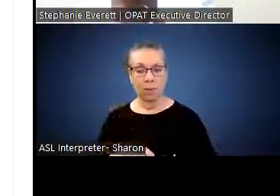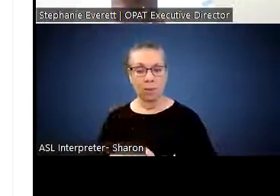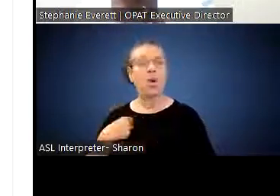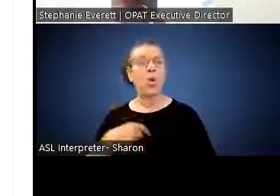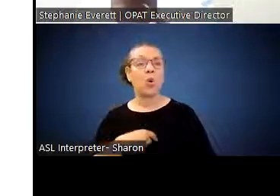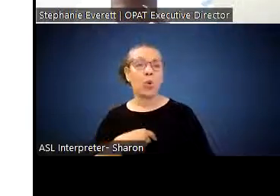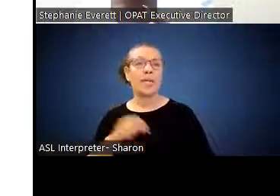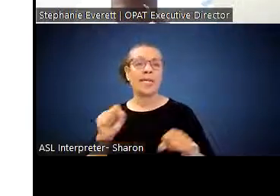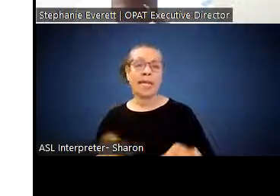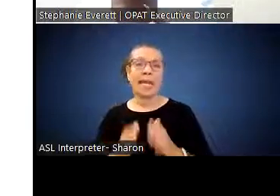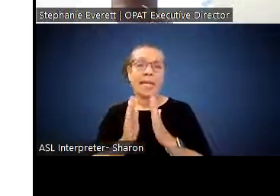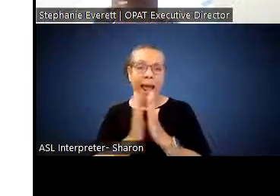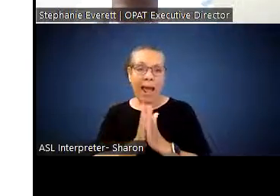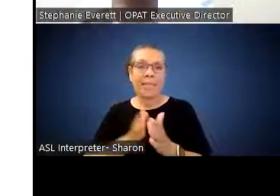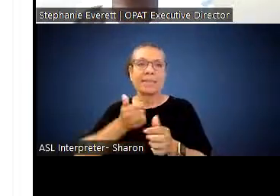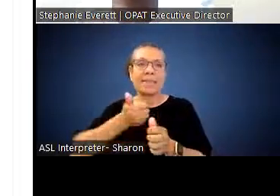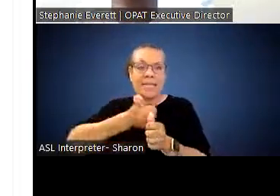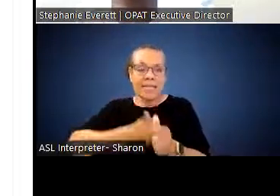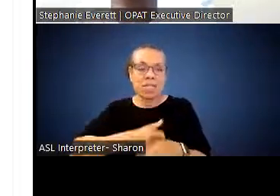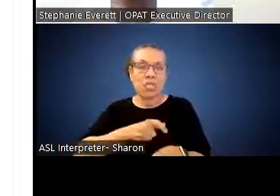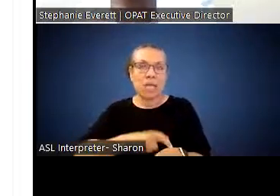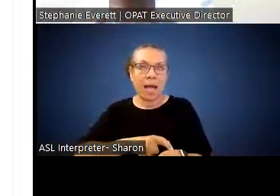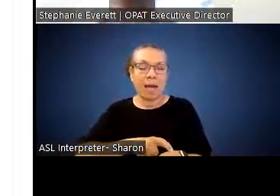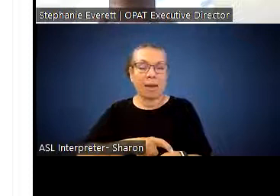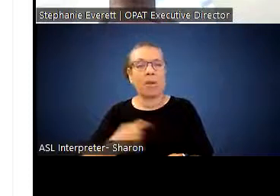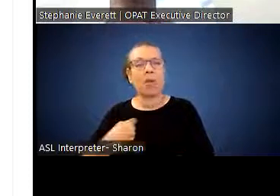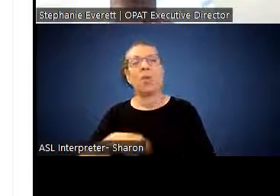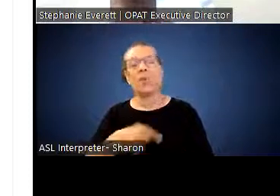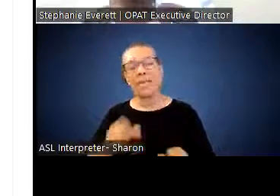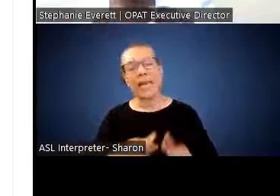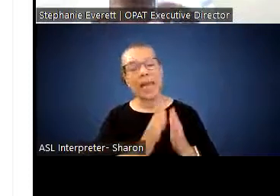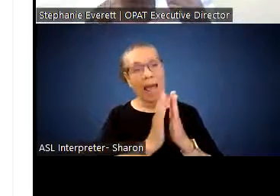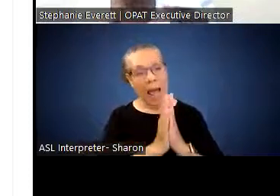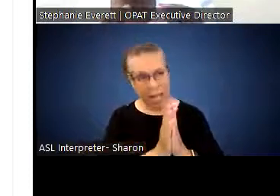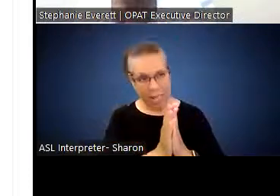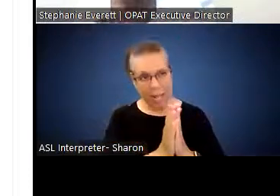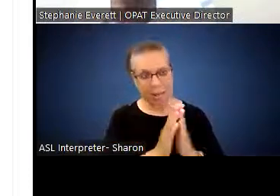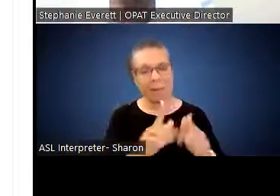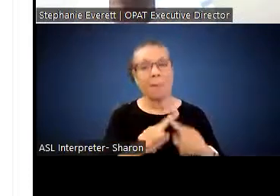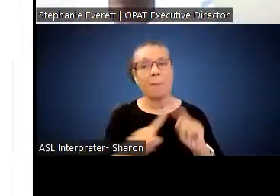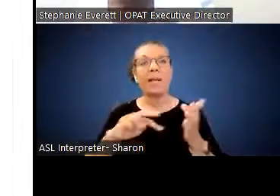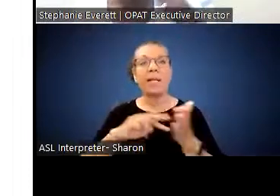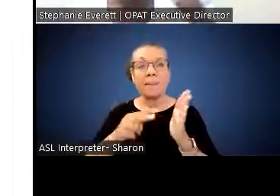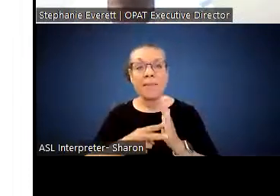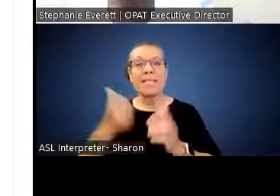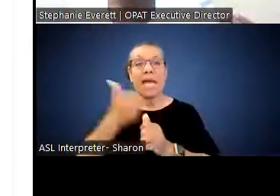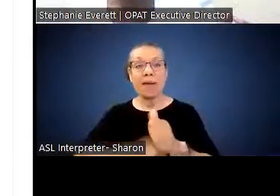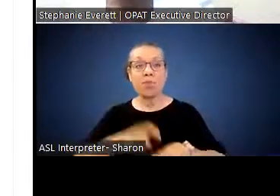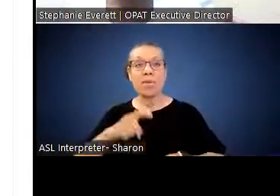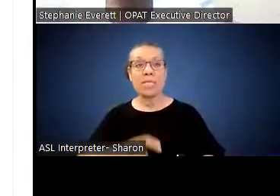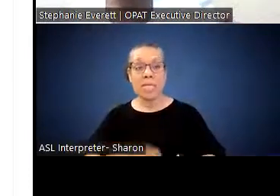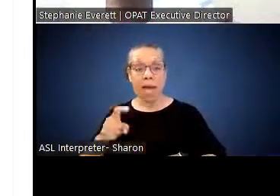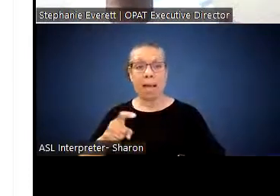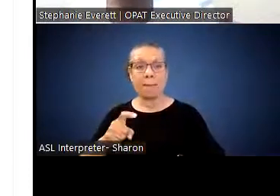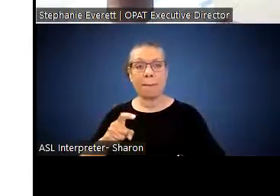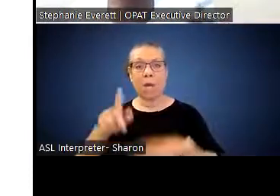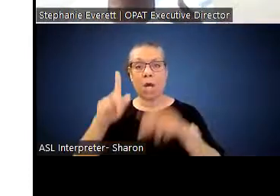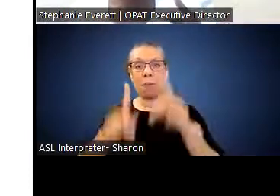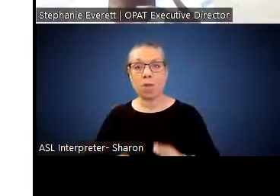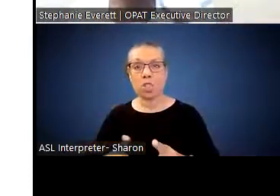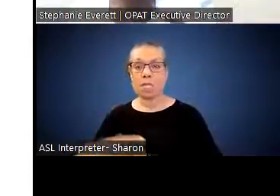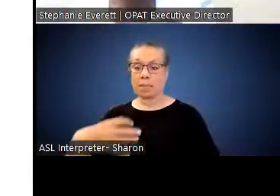every time. We could ask for more time, but I explained that it means every time we get a complaint, immediately we're going to ask you for more